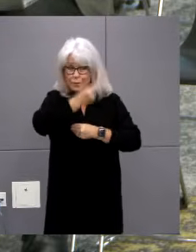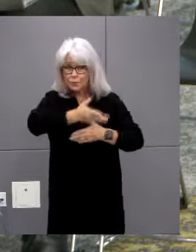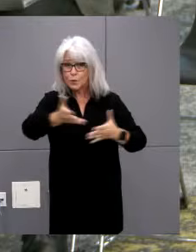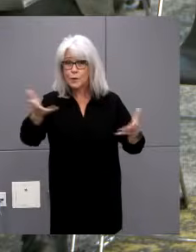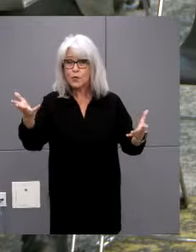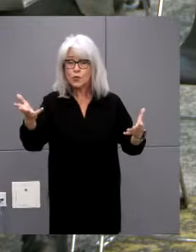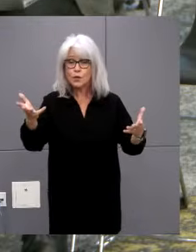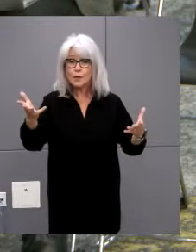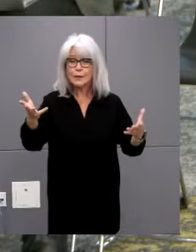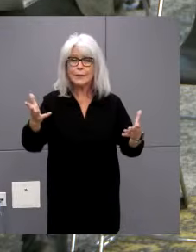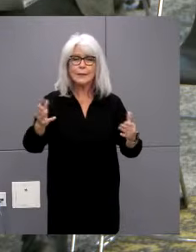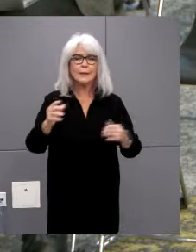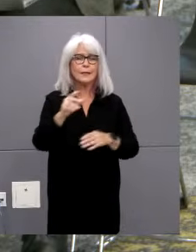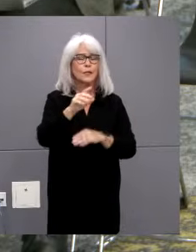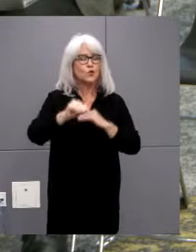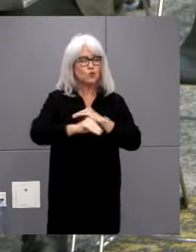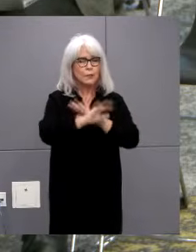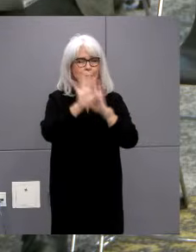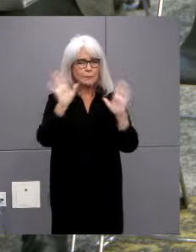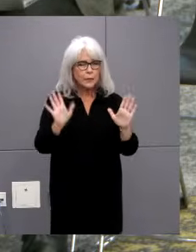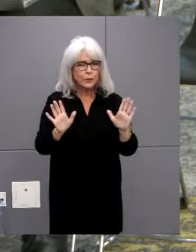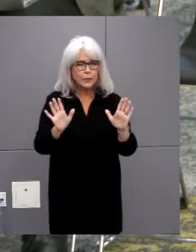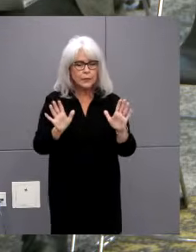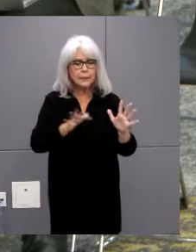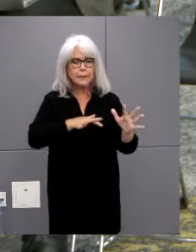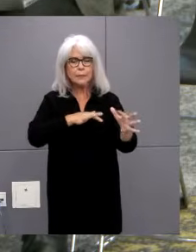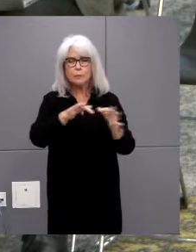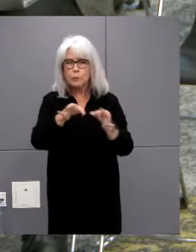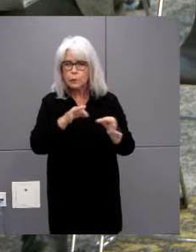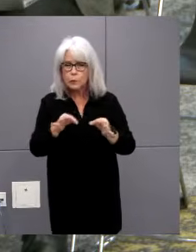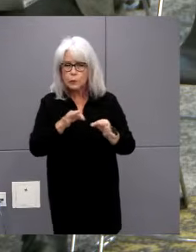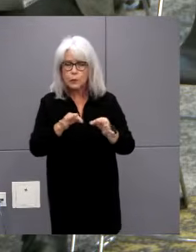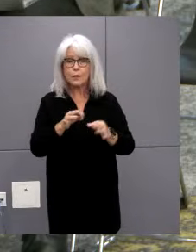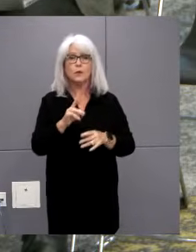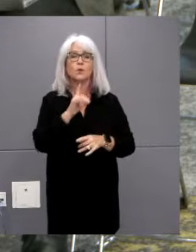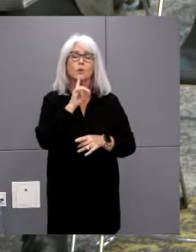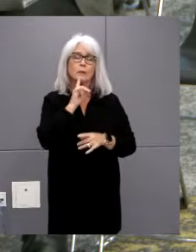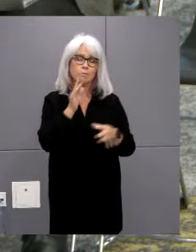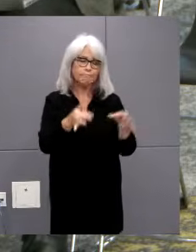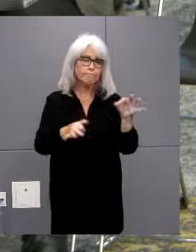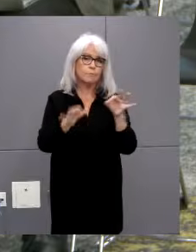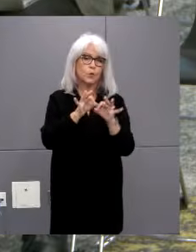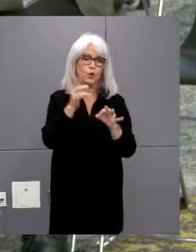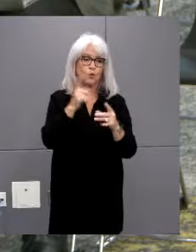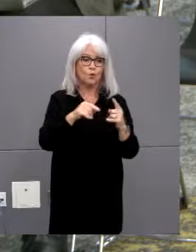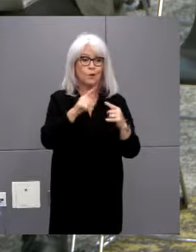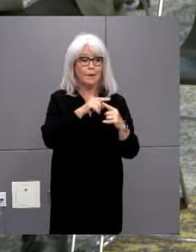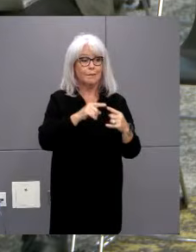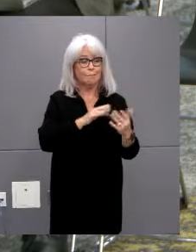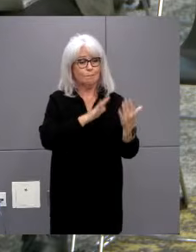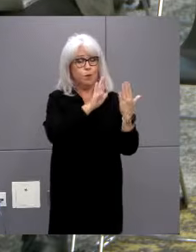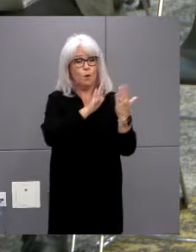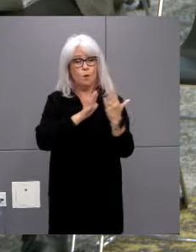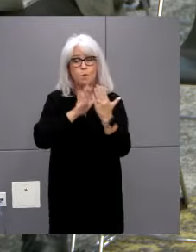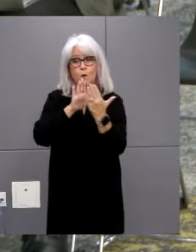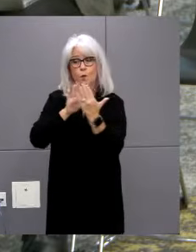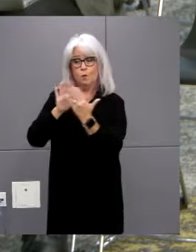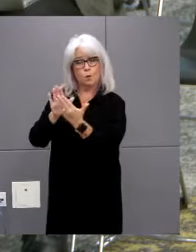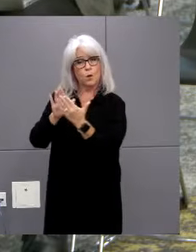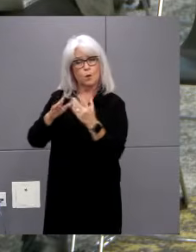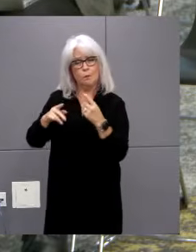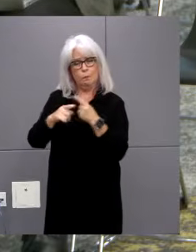Transparency is essential when an institution is facing controversy or division. The public needs